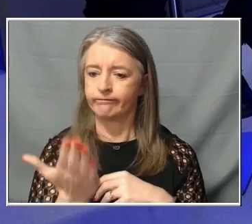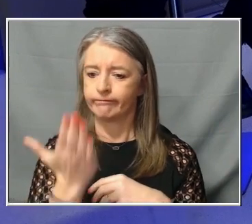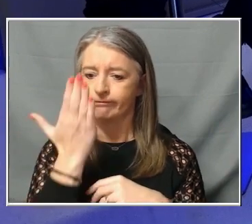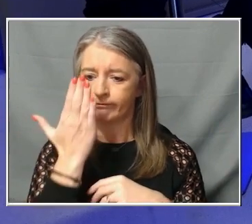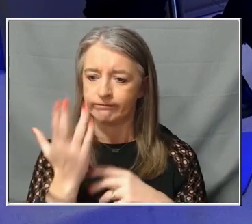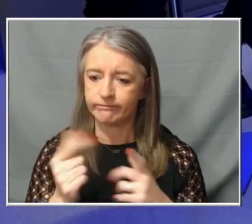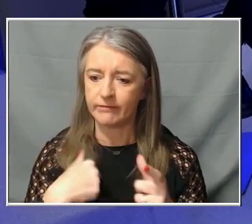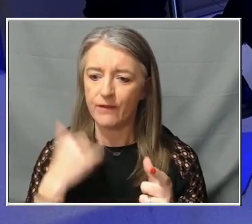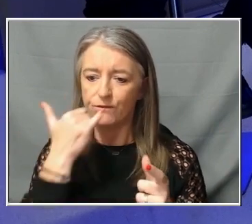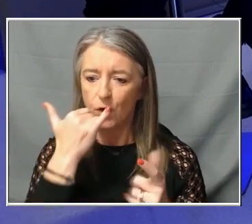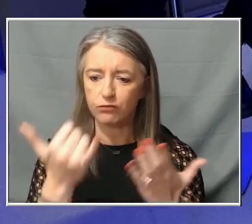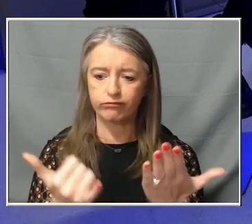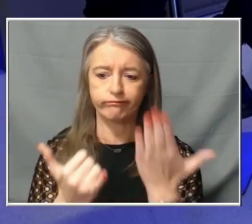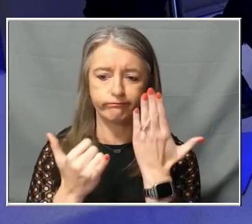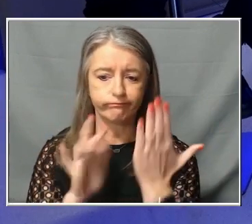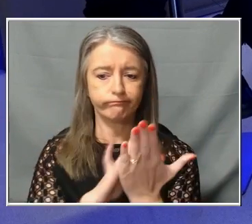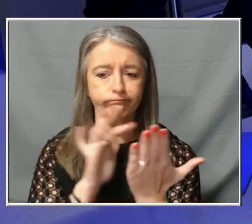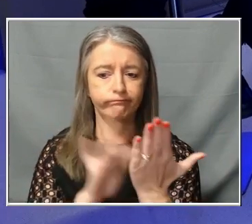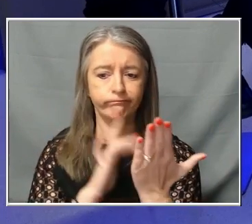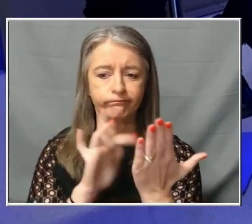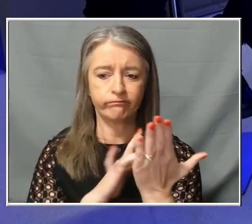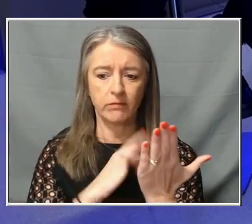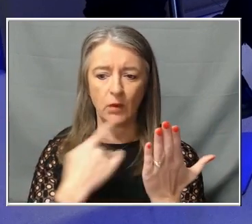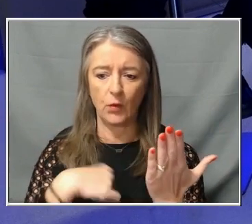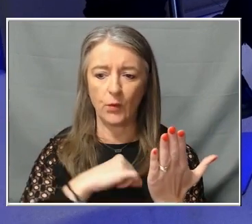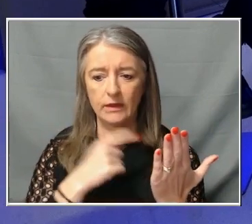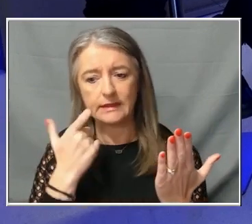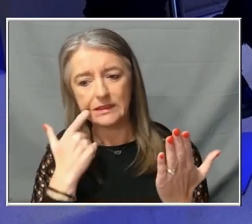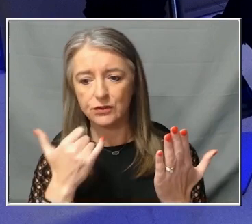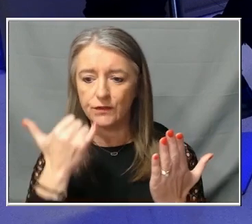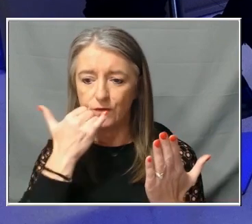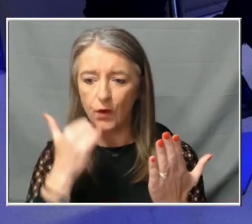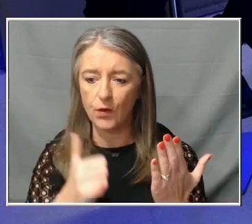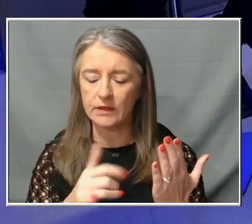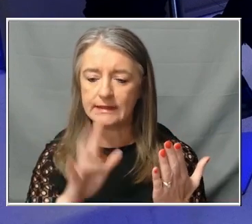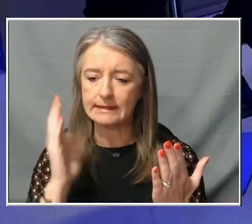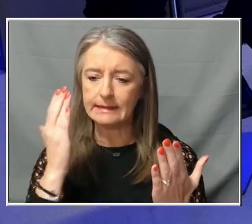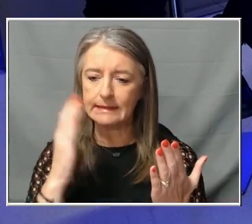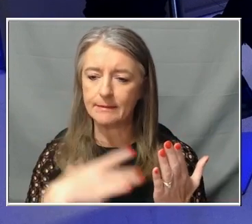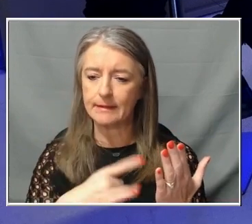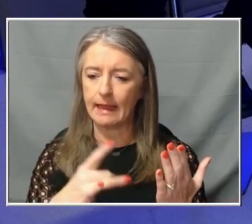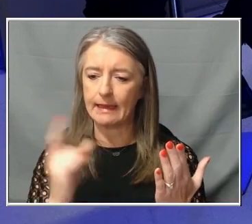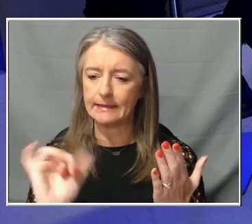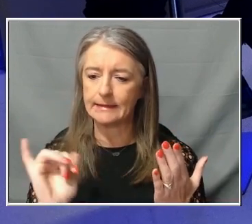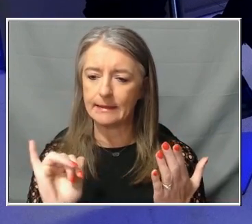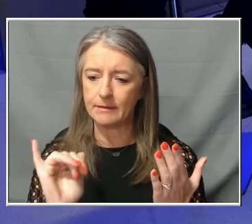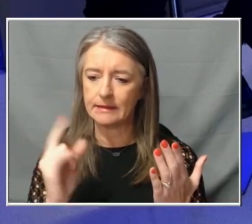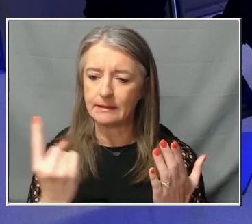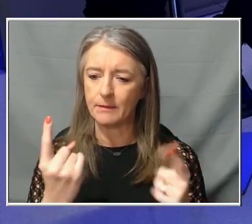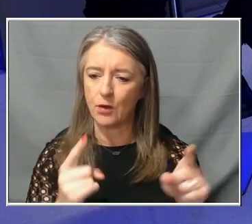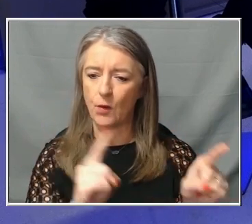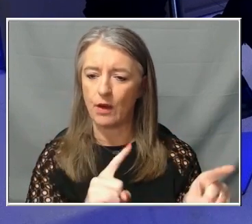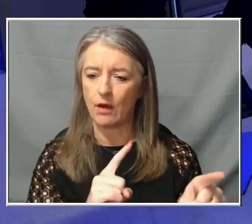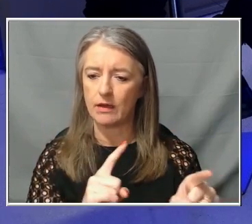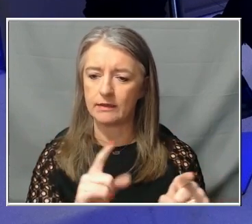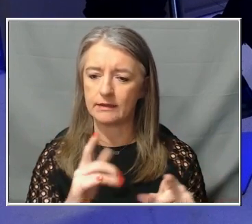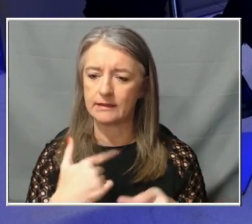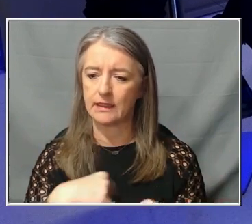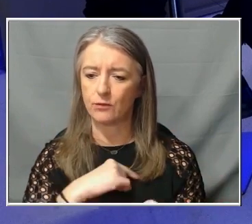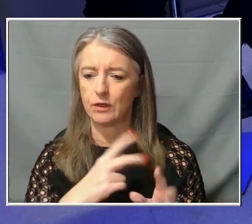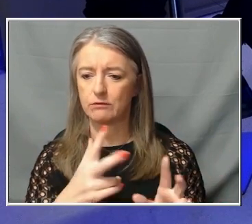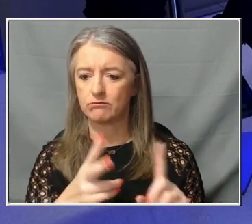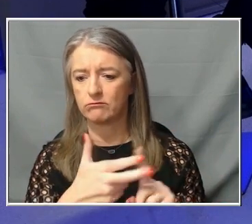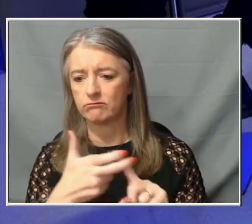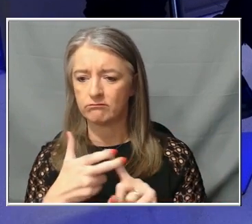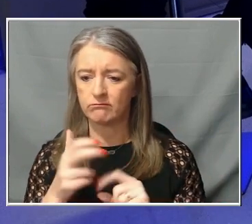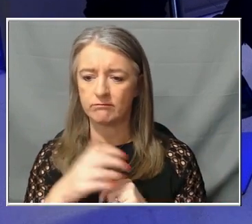thinking about it, right? Because we're all addicted to that. So it seems like there's something going on in there that we're drawn to.